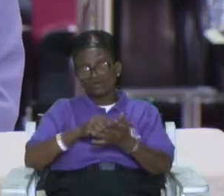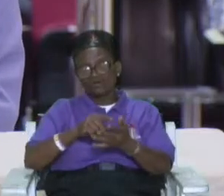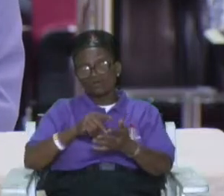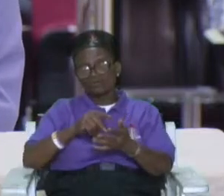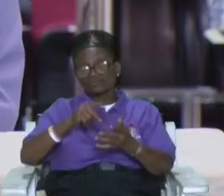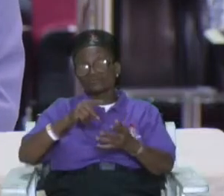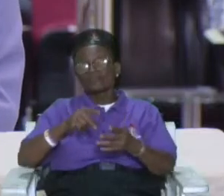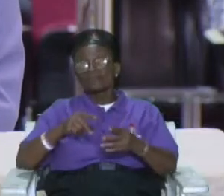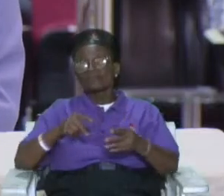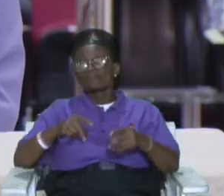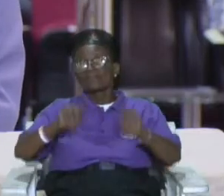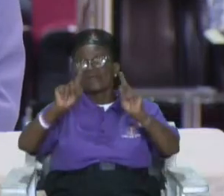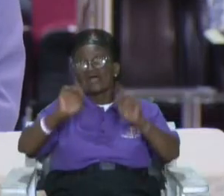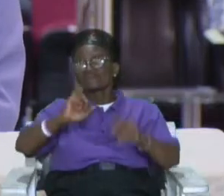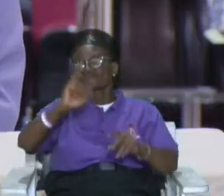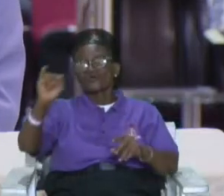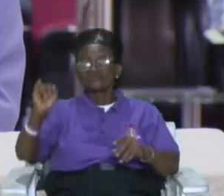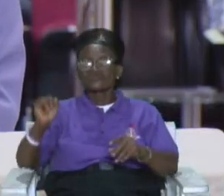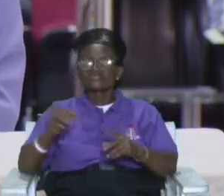miracles